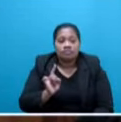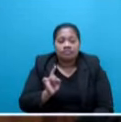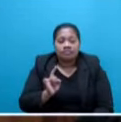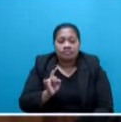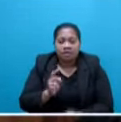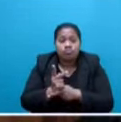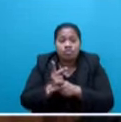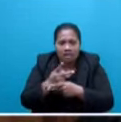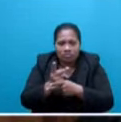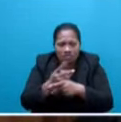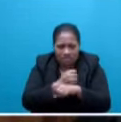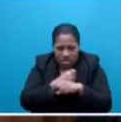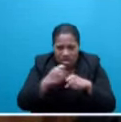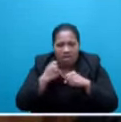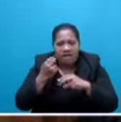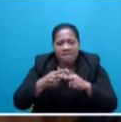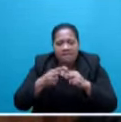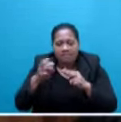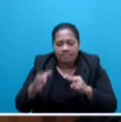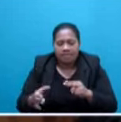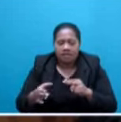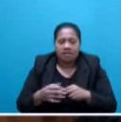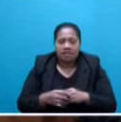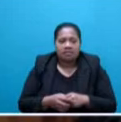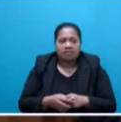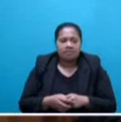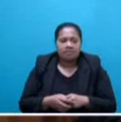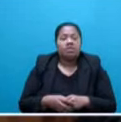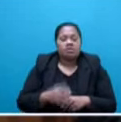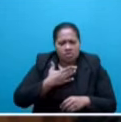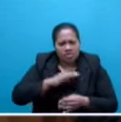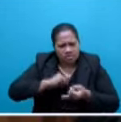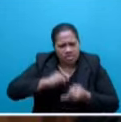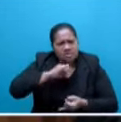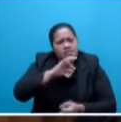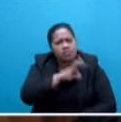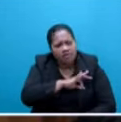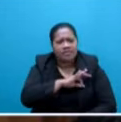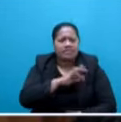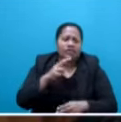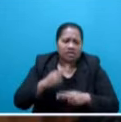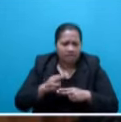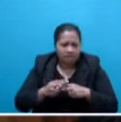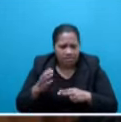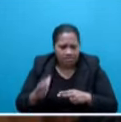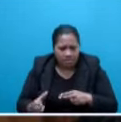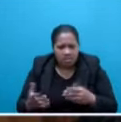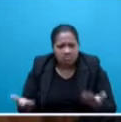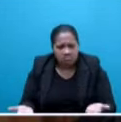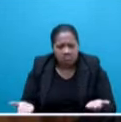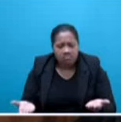farmers. Reducing production cost will increase profit to our farmers. This always has been the vision of the government to